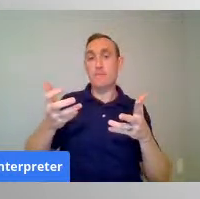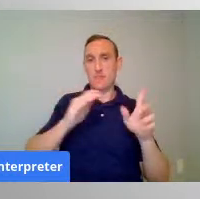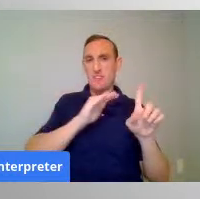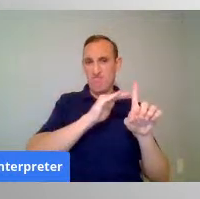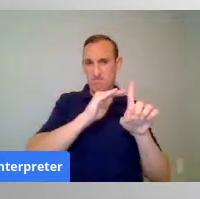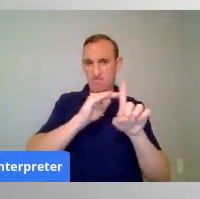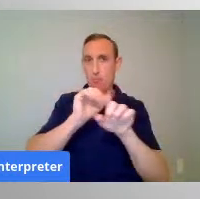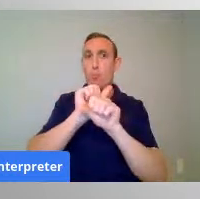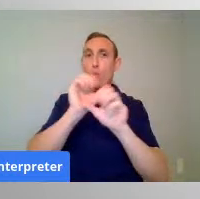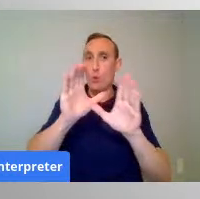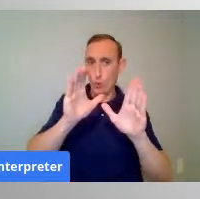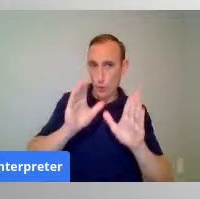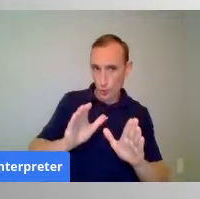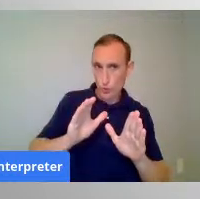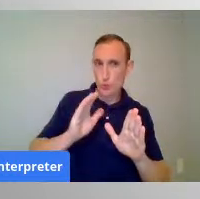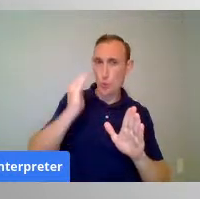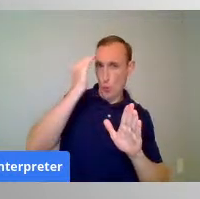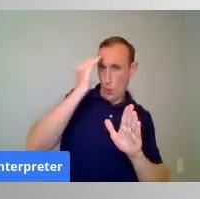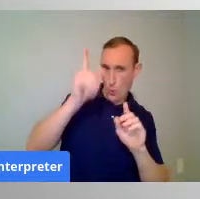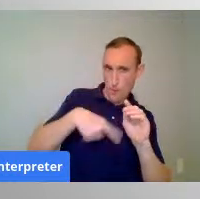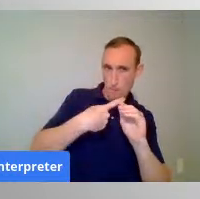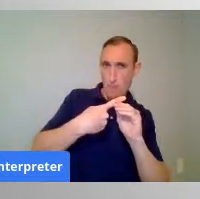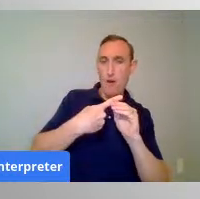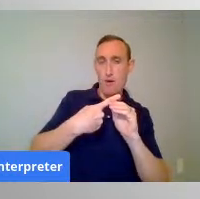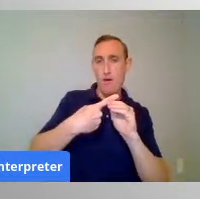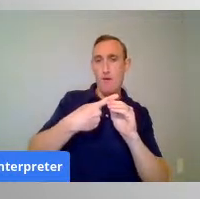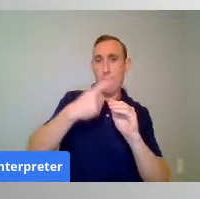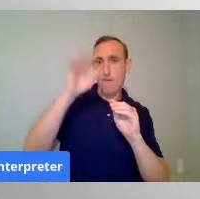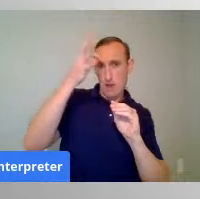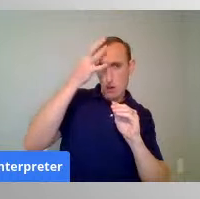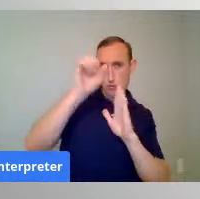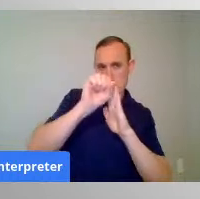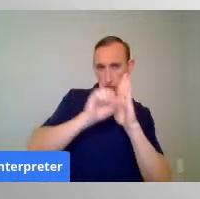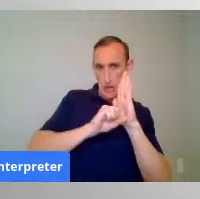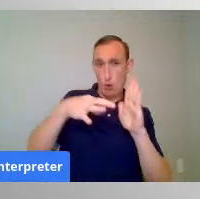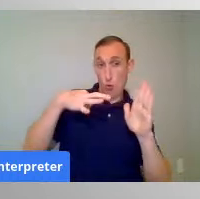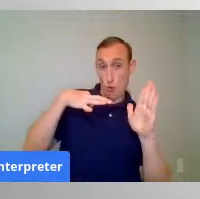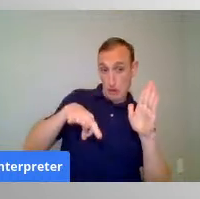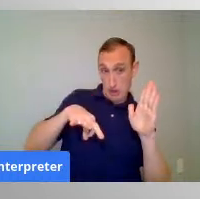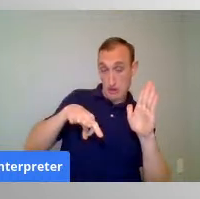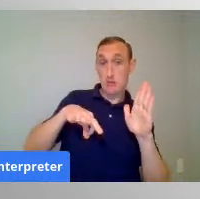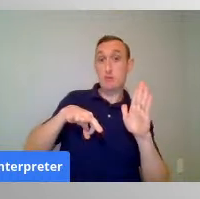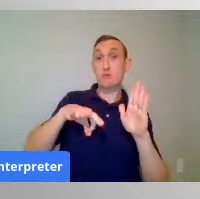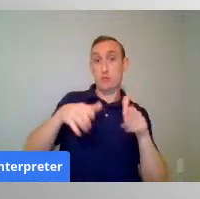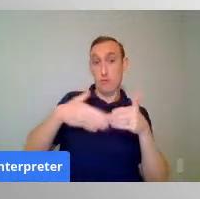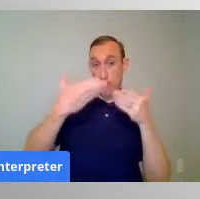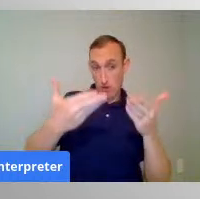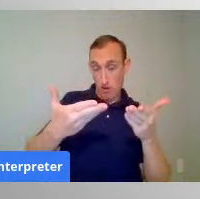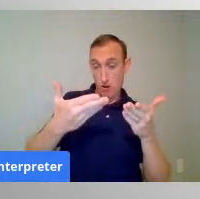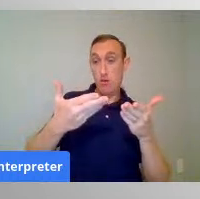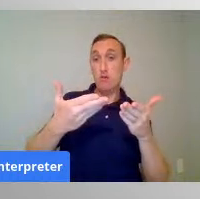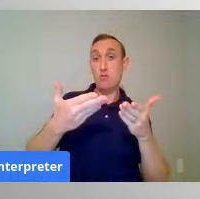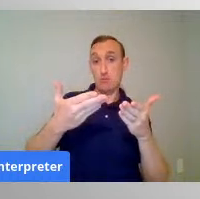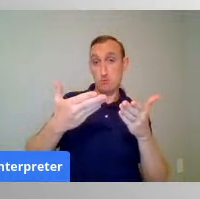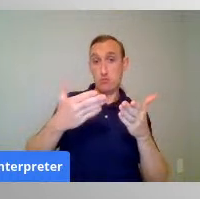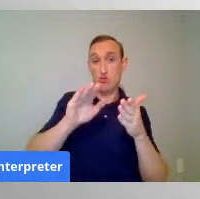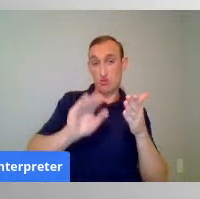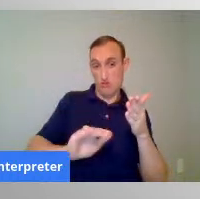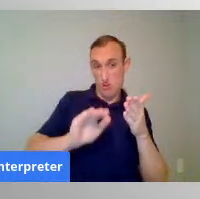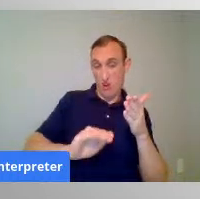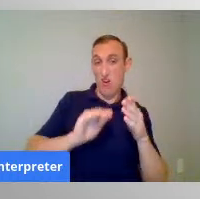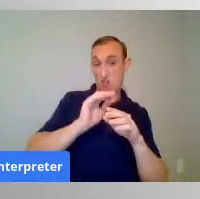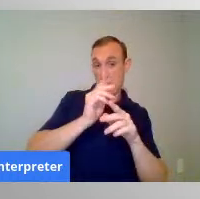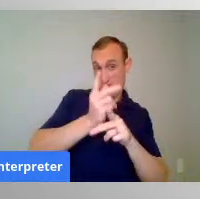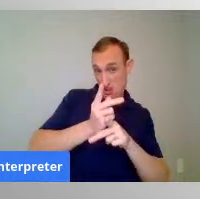of both the federal and state credits, that there are credits associated with providing childcare, so the operation and maintenance of